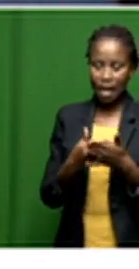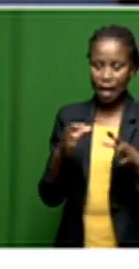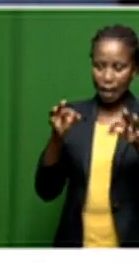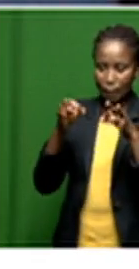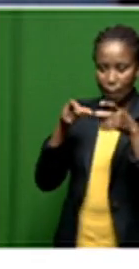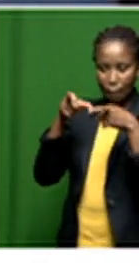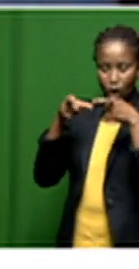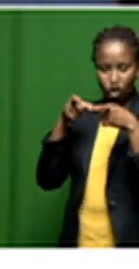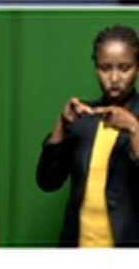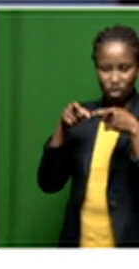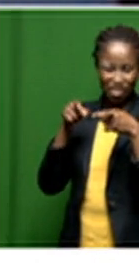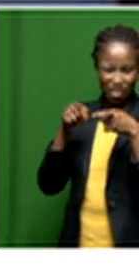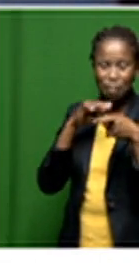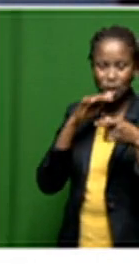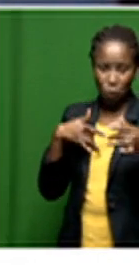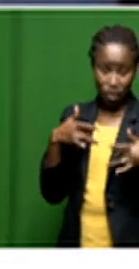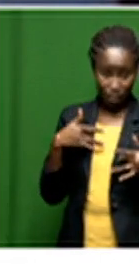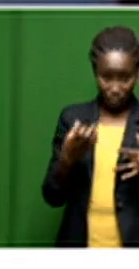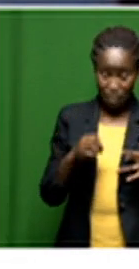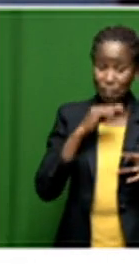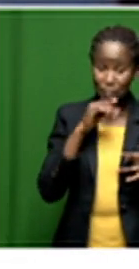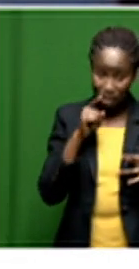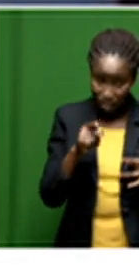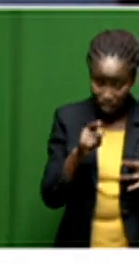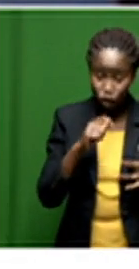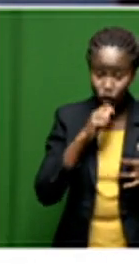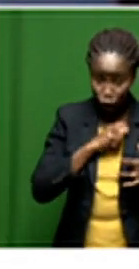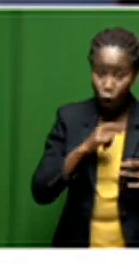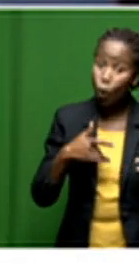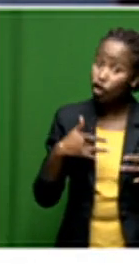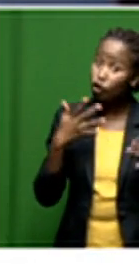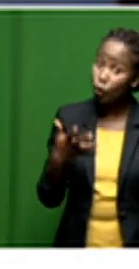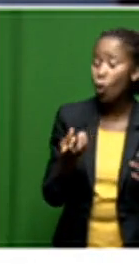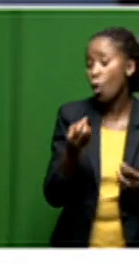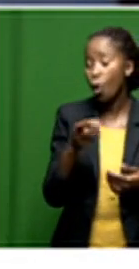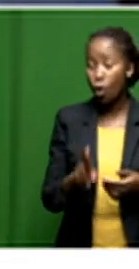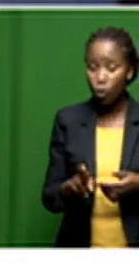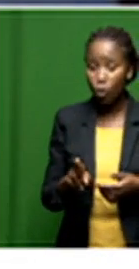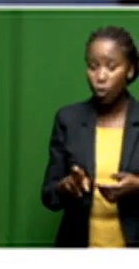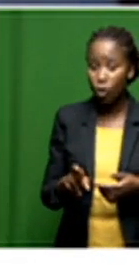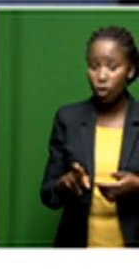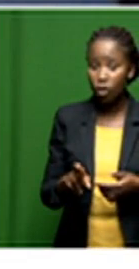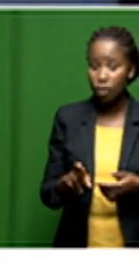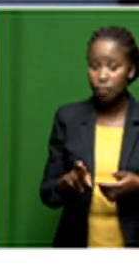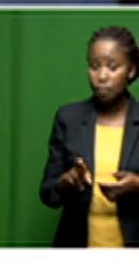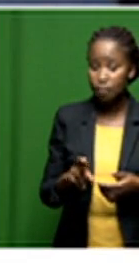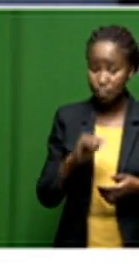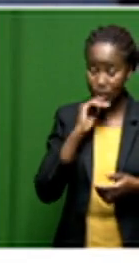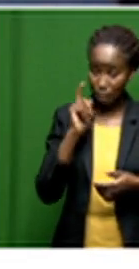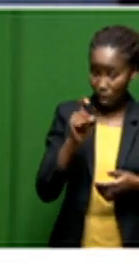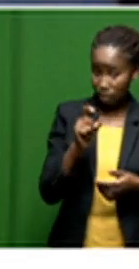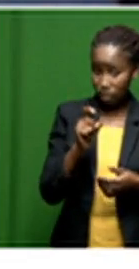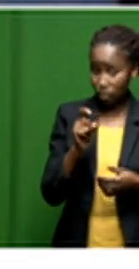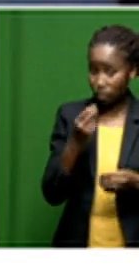are concerned about. Is this a legitimate concern, or isn't that not the job to be watched very, very